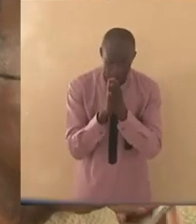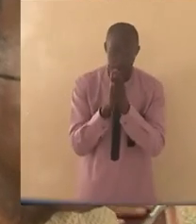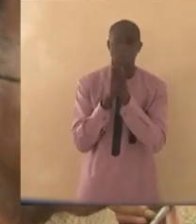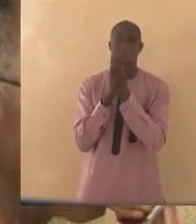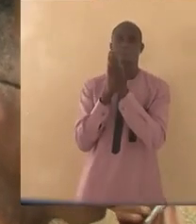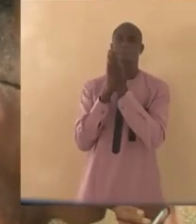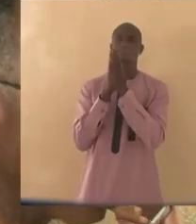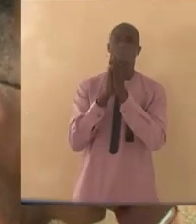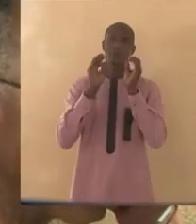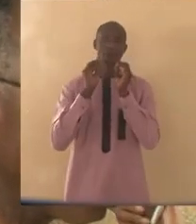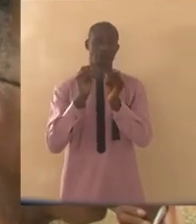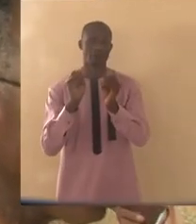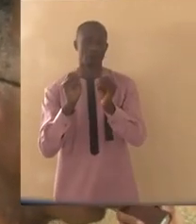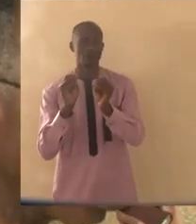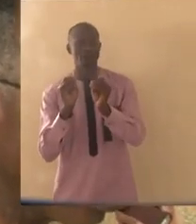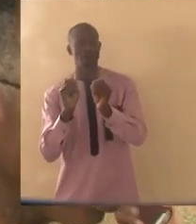teach me to pray.